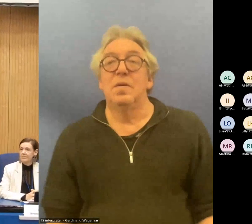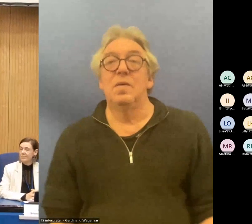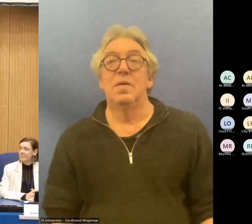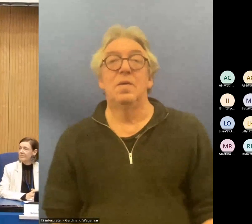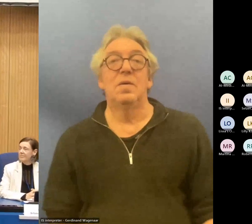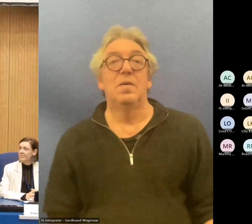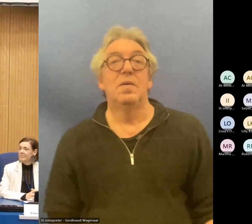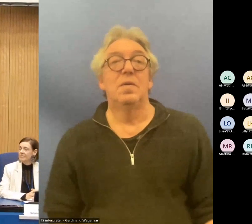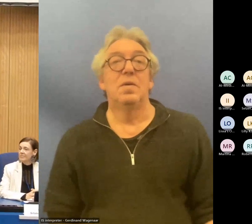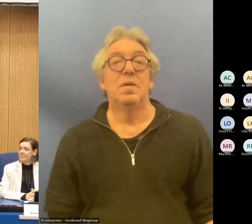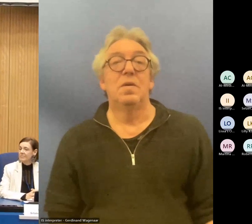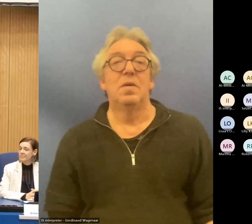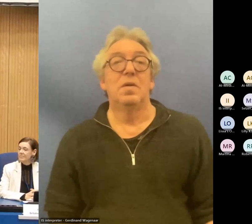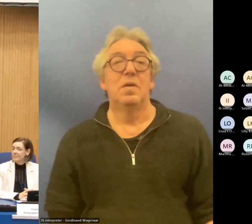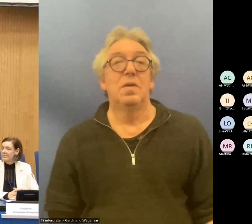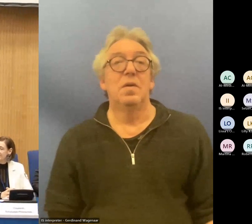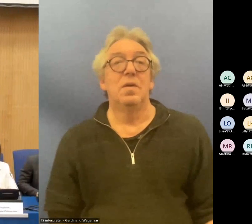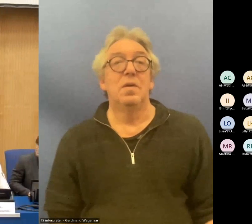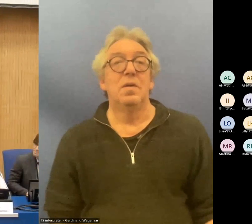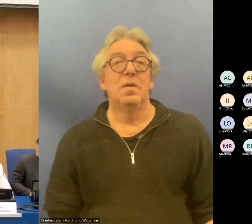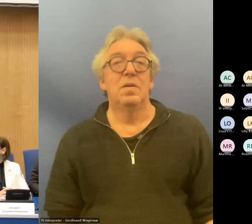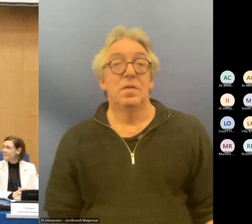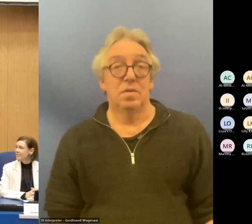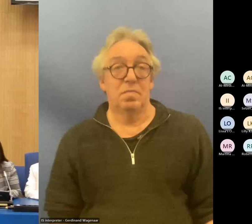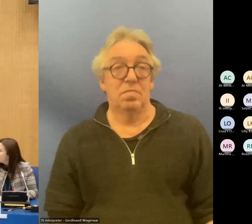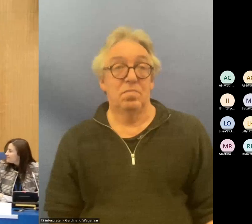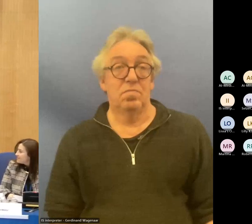Let's start with Samnang PHENG.